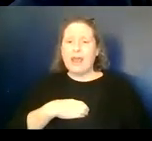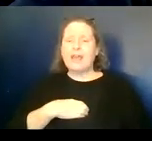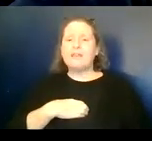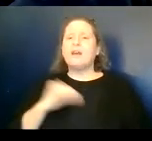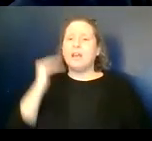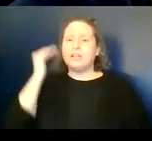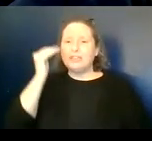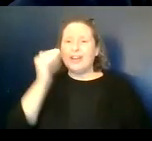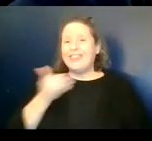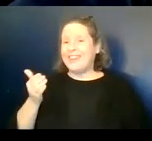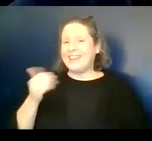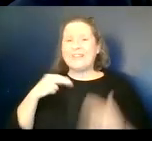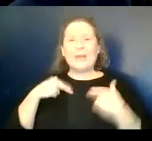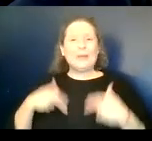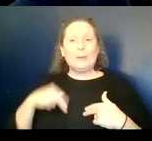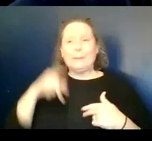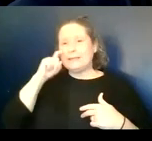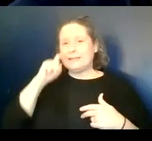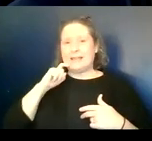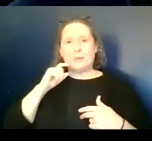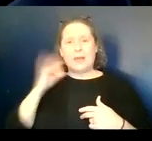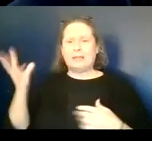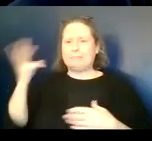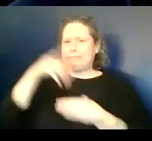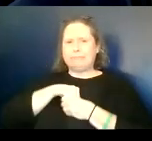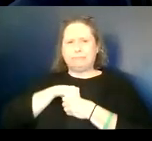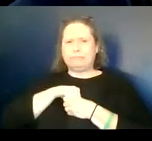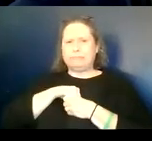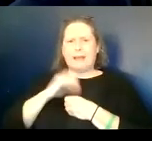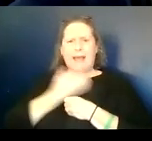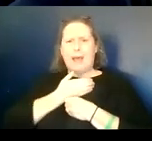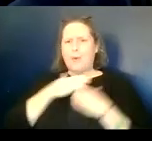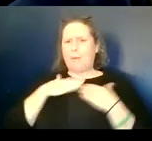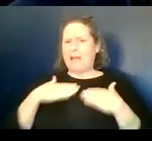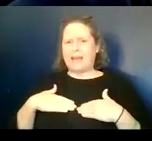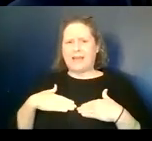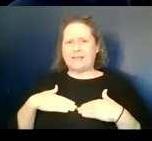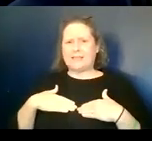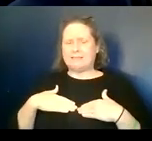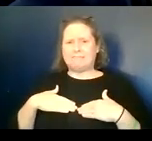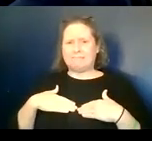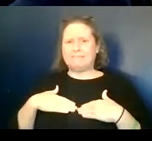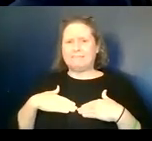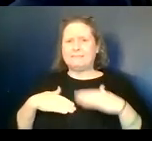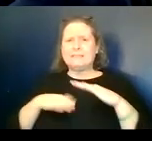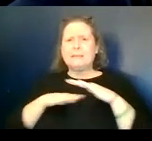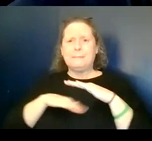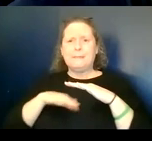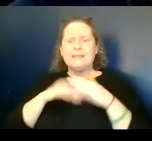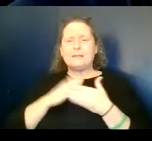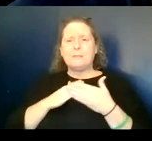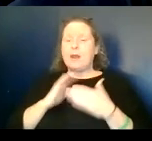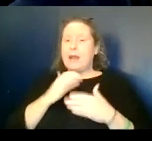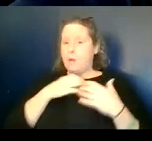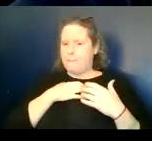our our systems or our bodies, and those bodies, want certain things. And so a part of